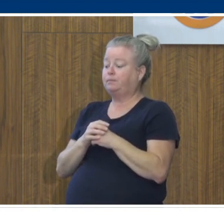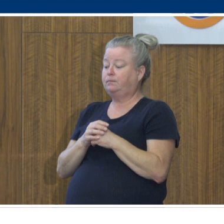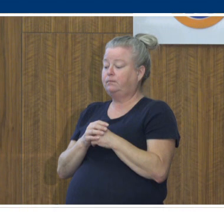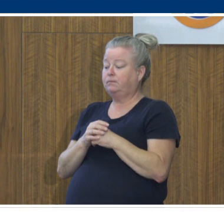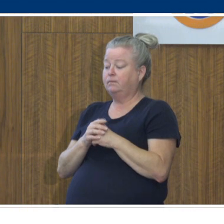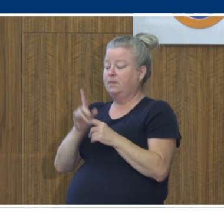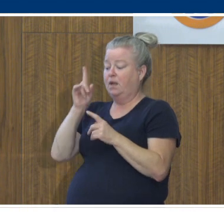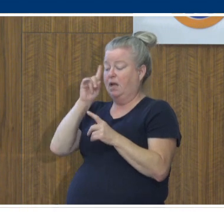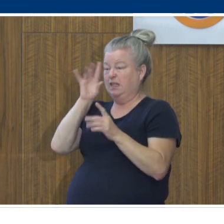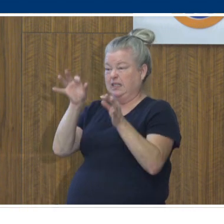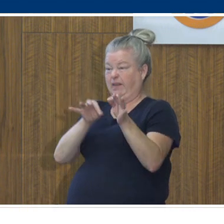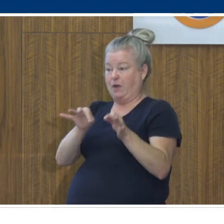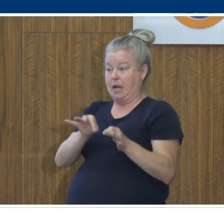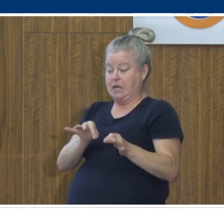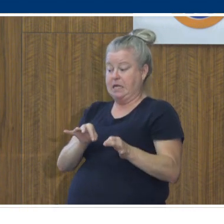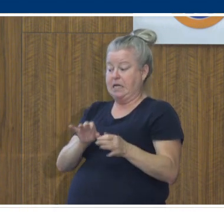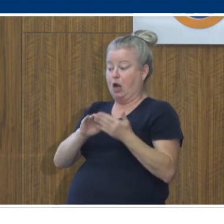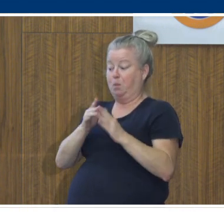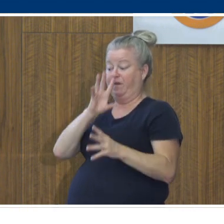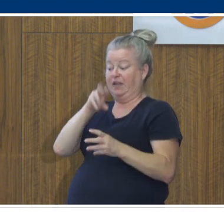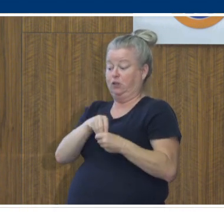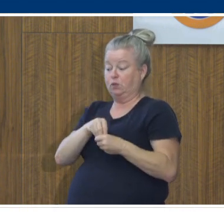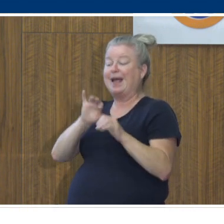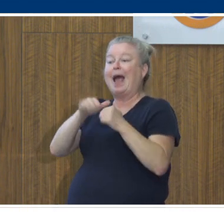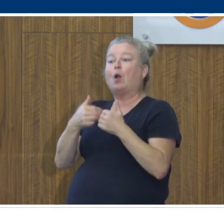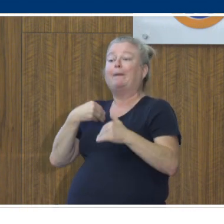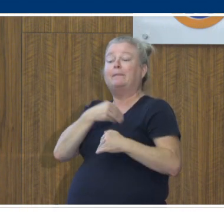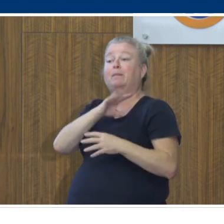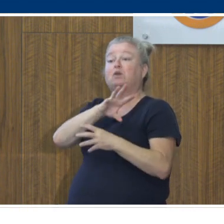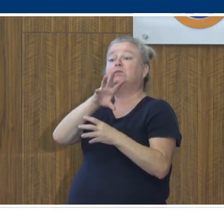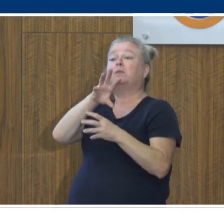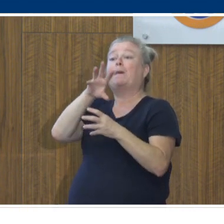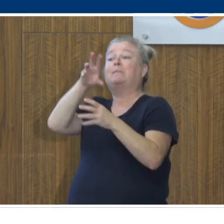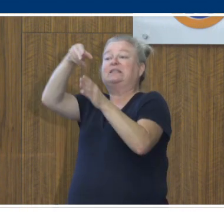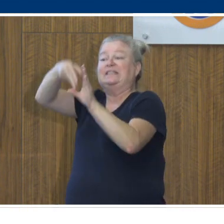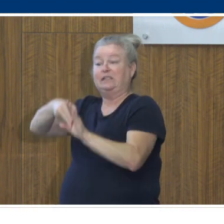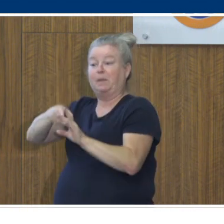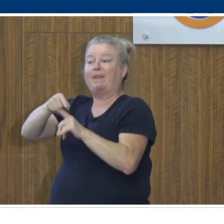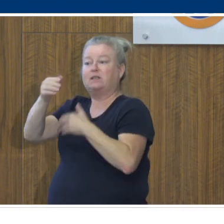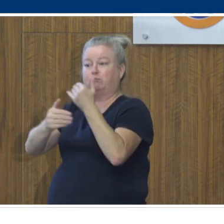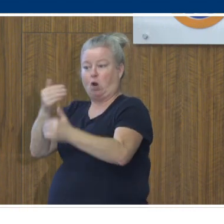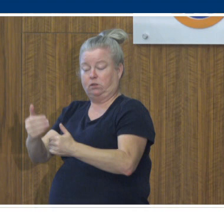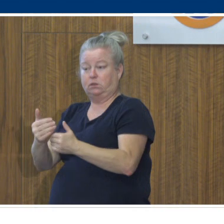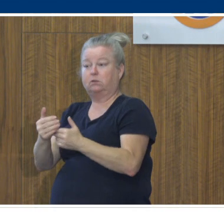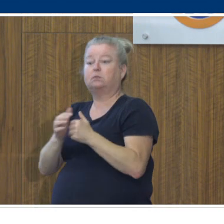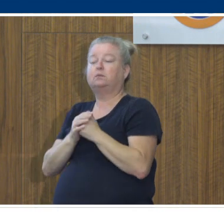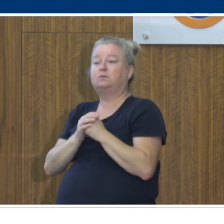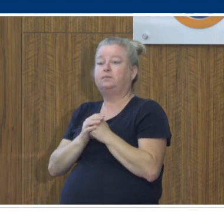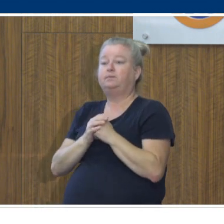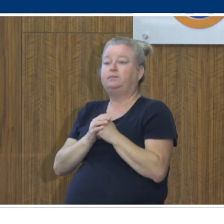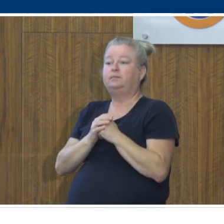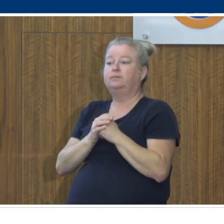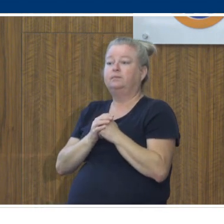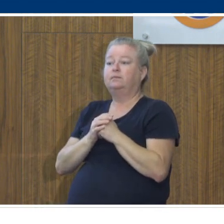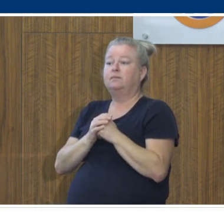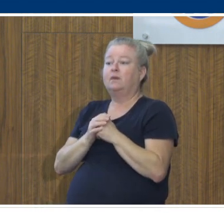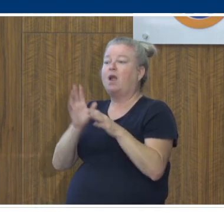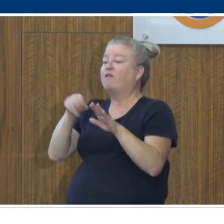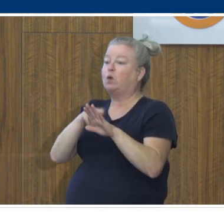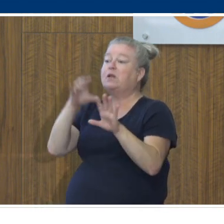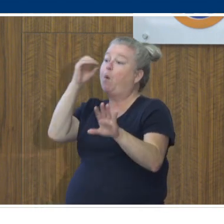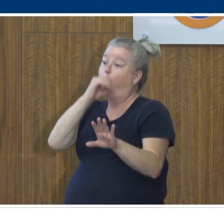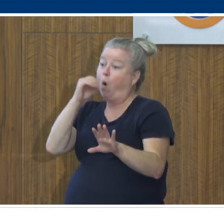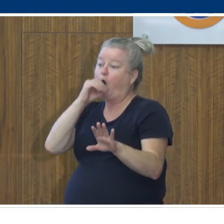Defining communities of interest. How can members of the public participate in this process and define communities of interest? First, of course, there's oral